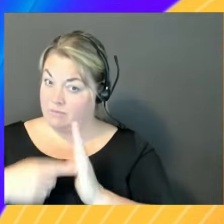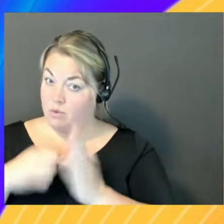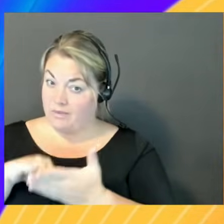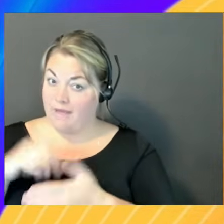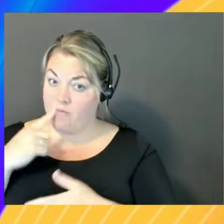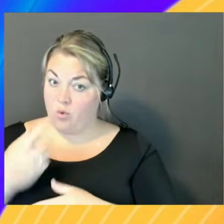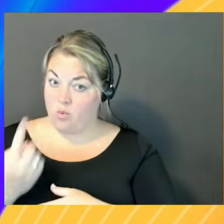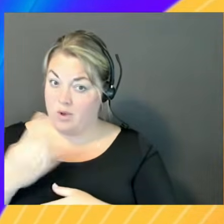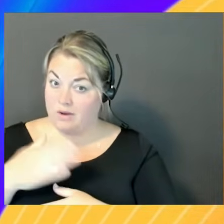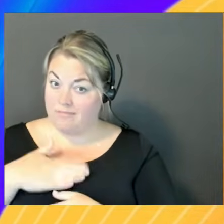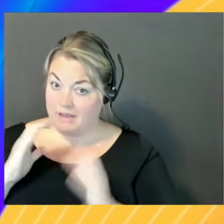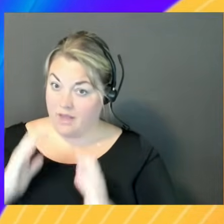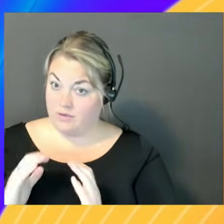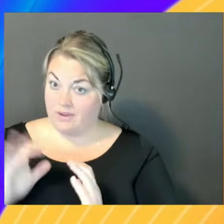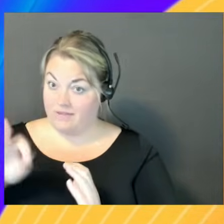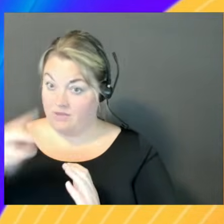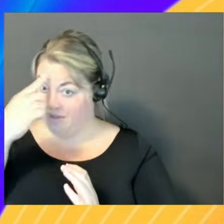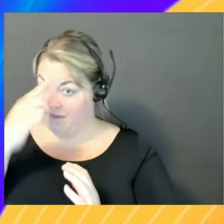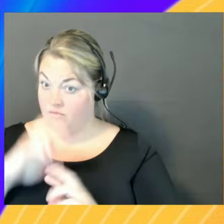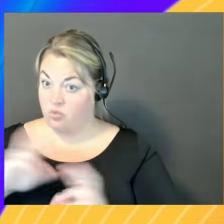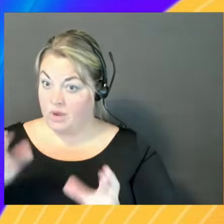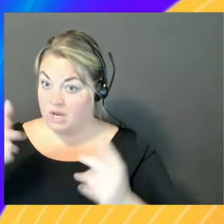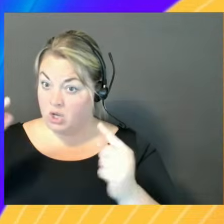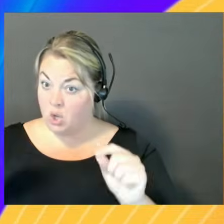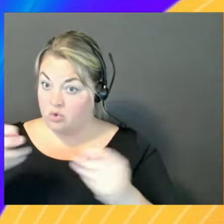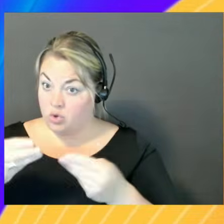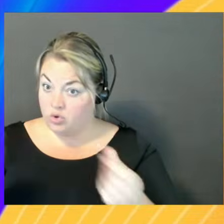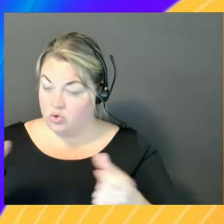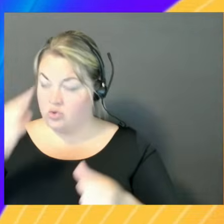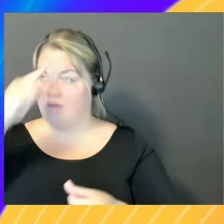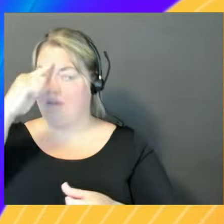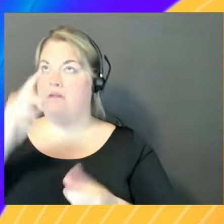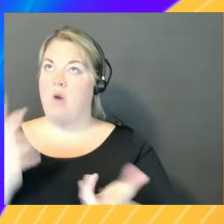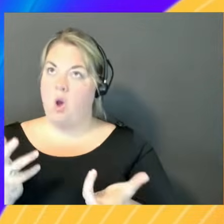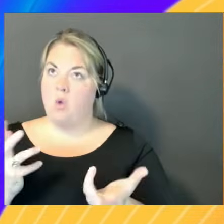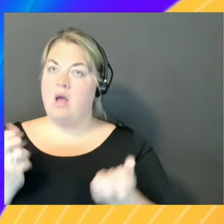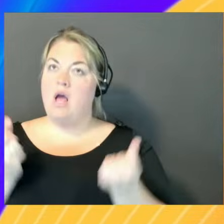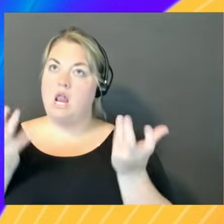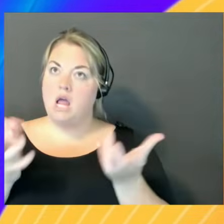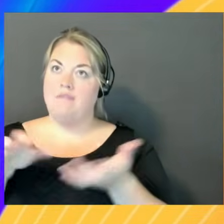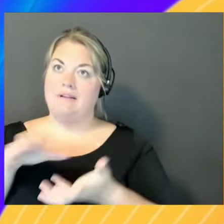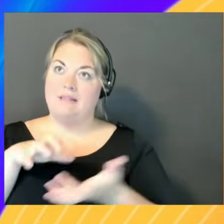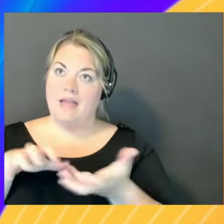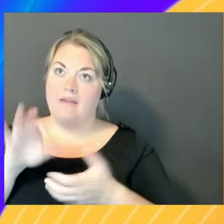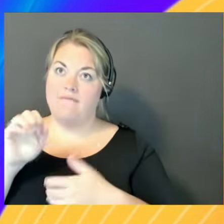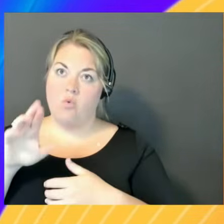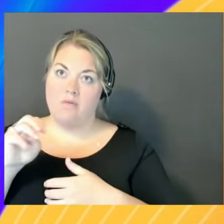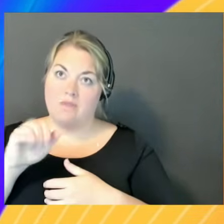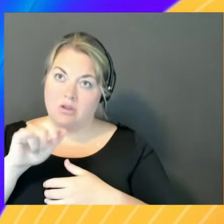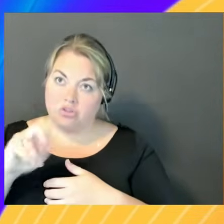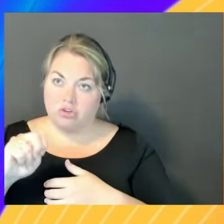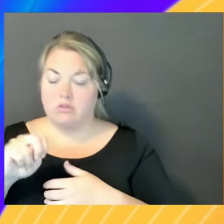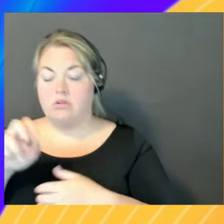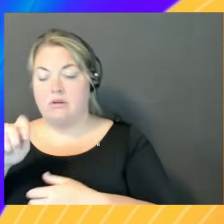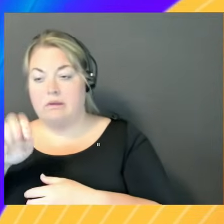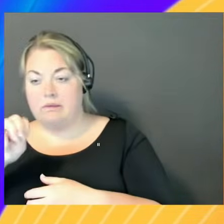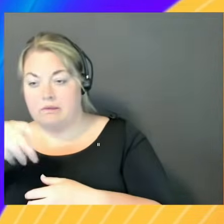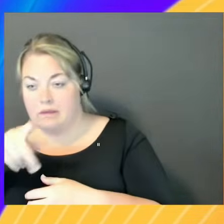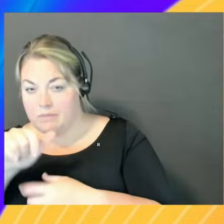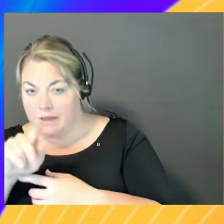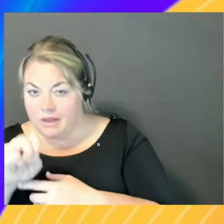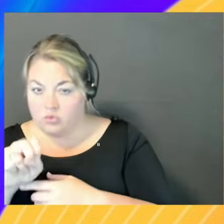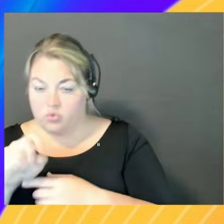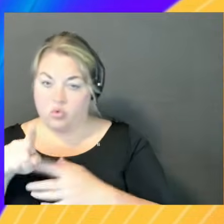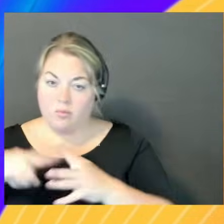a ready-to-go solution, you think, oh, there's going to be a bunch of CloudFormation templates that you just deploy. And while Landing